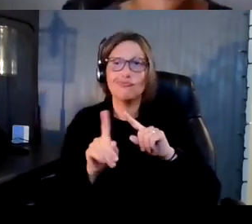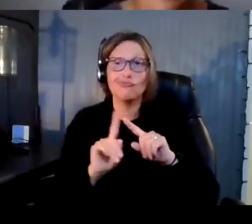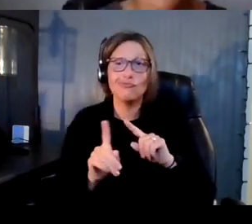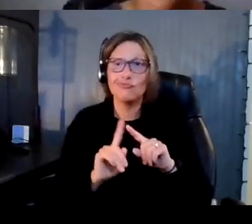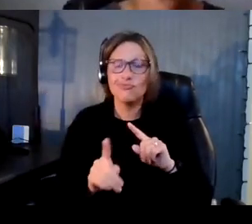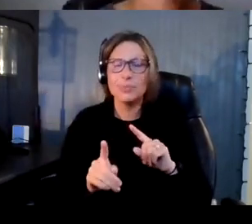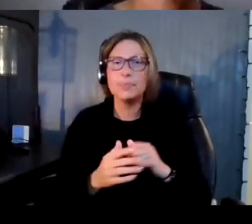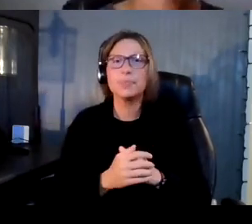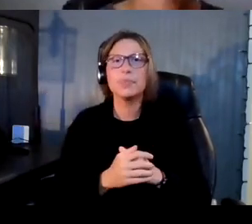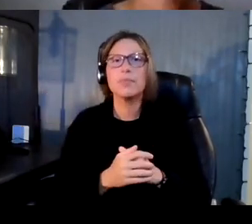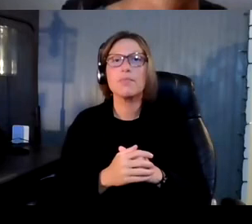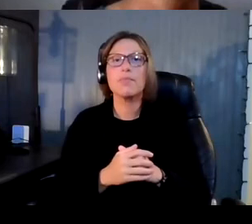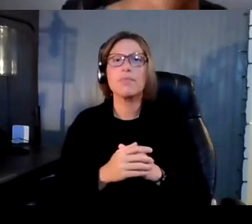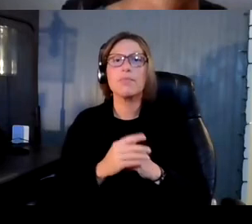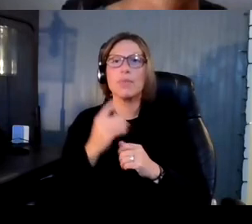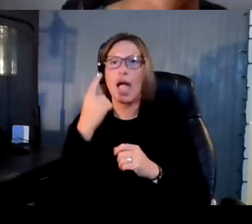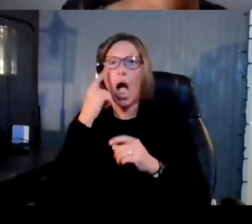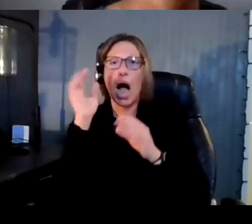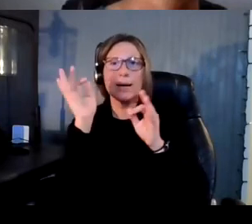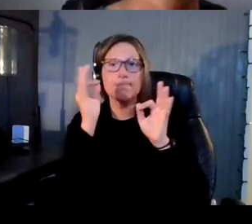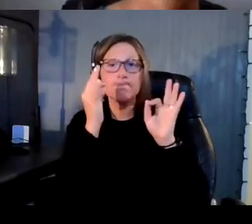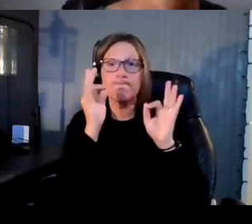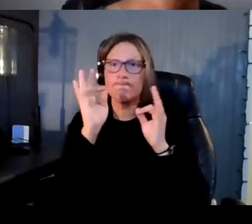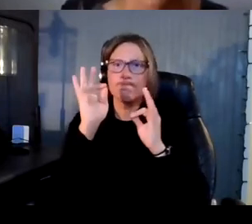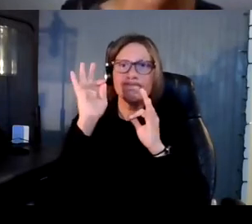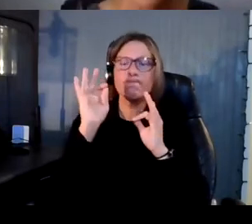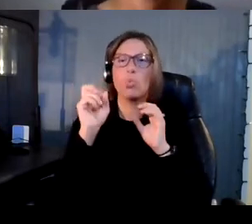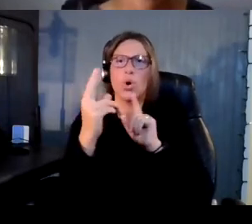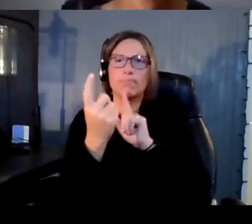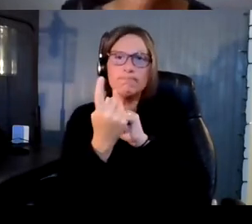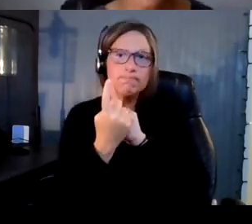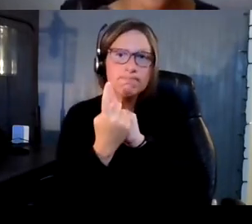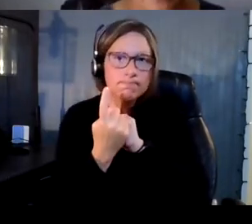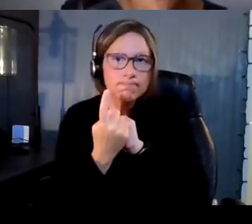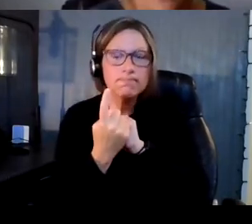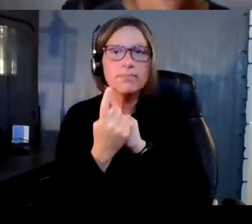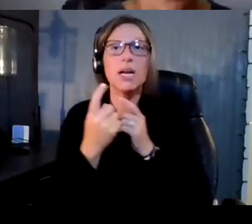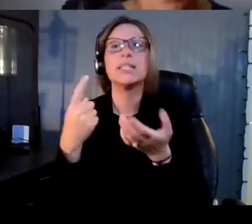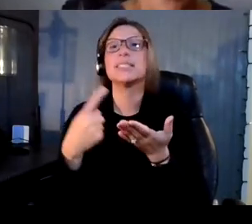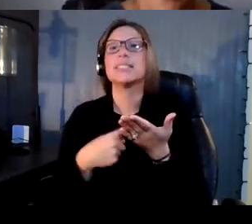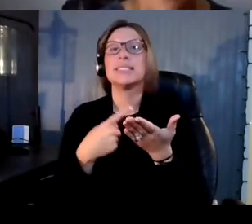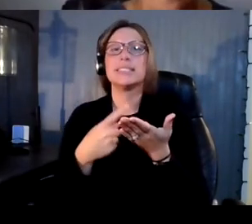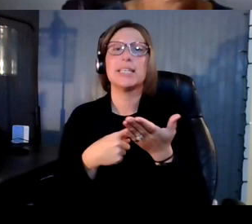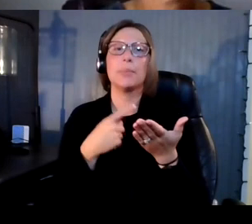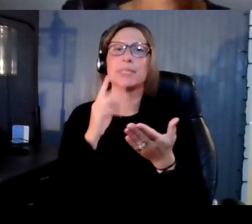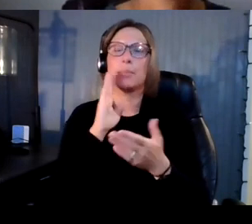Eye gaze, or try to get up close to you. Sometimes they'll activate